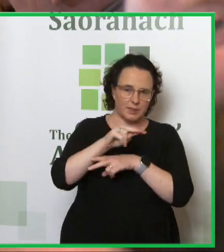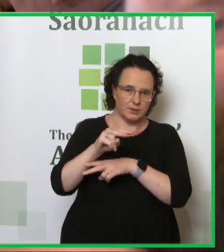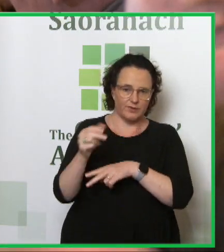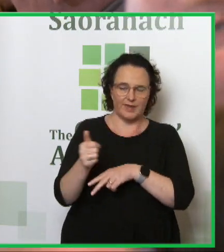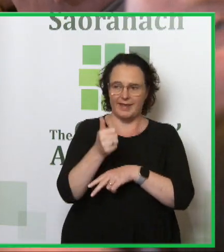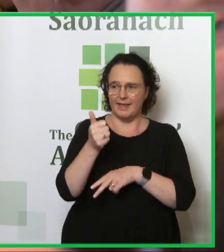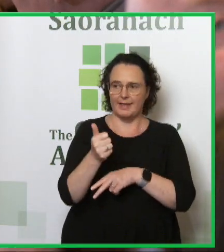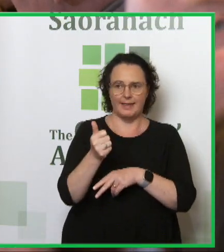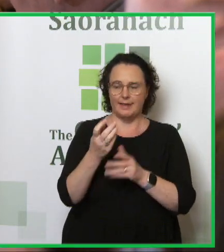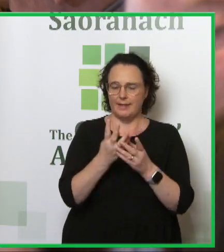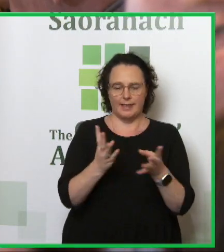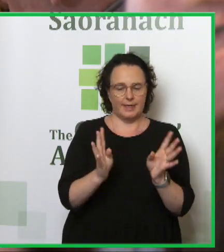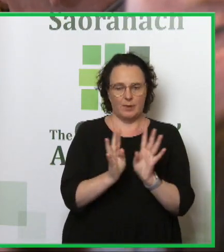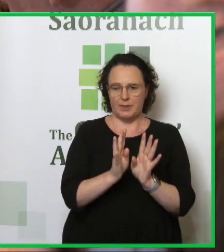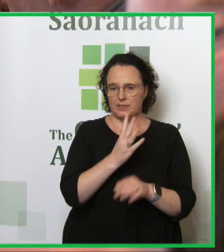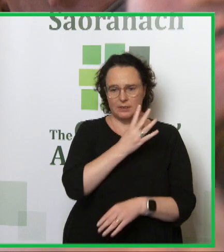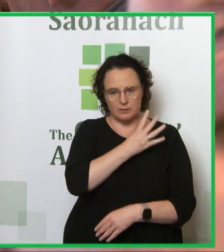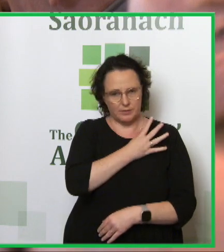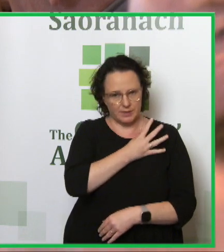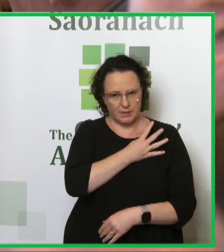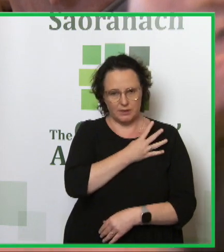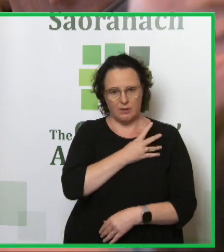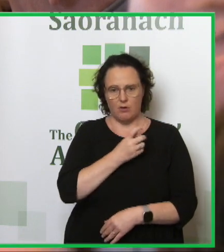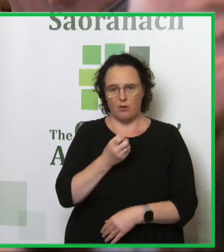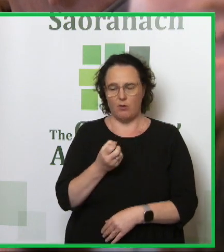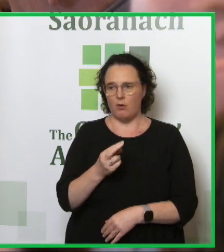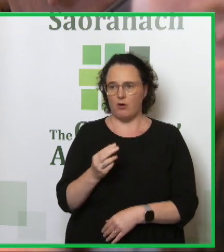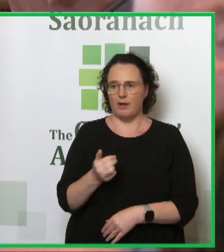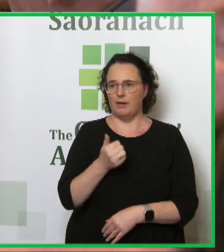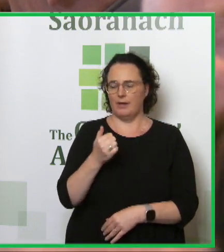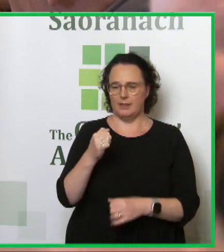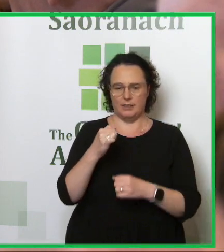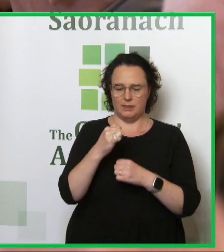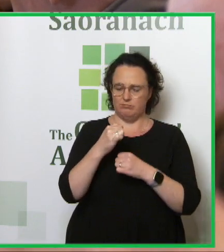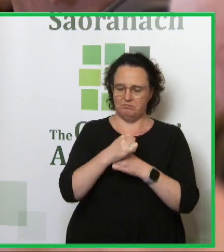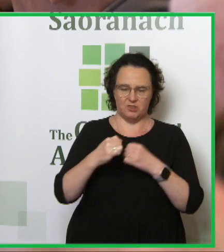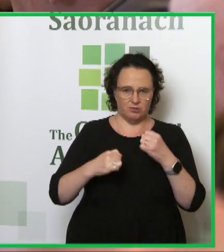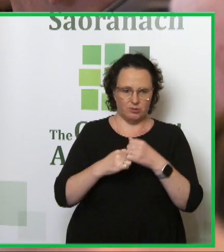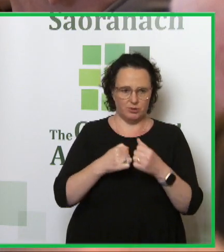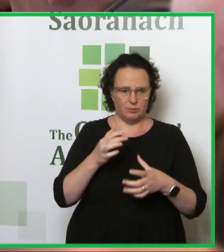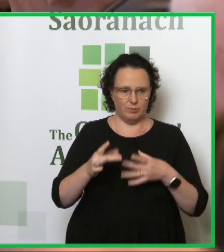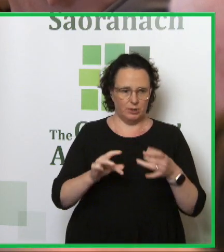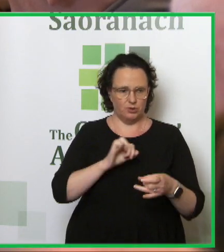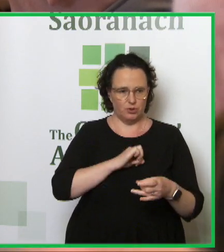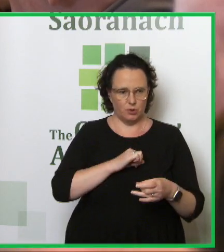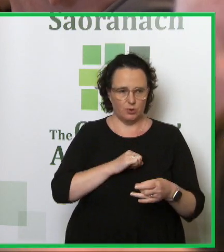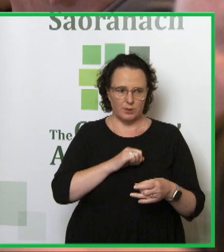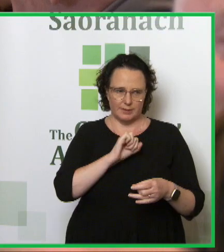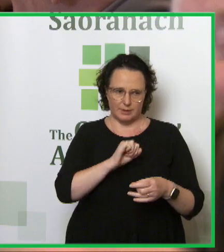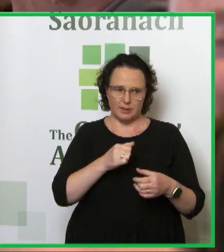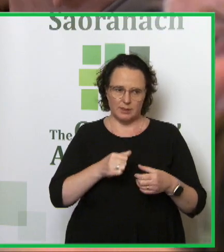cabinet committee or any structure that was to drive this forward.